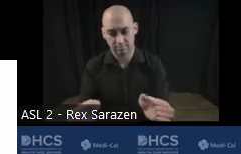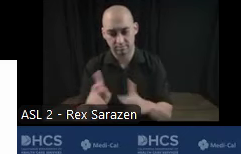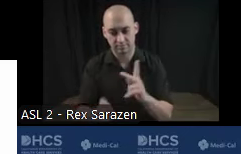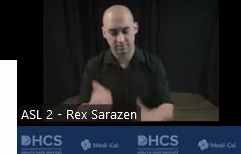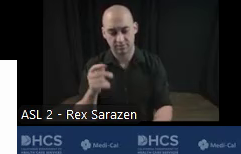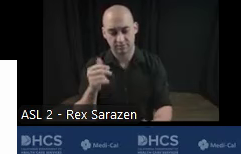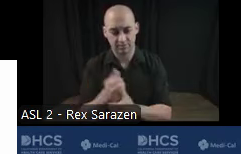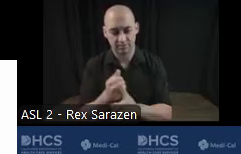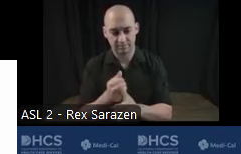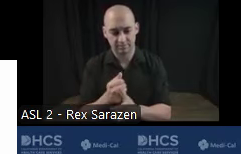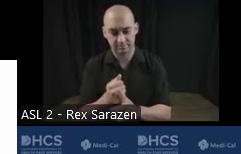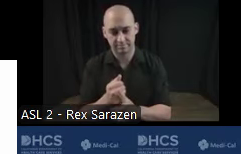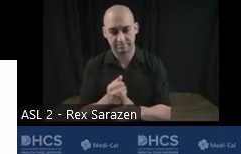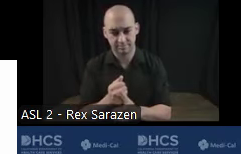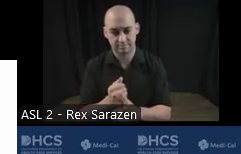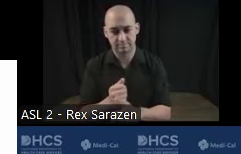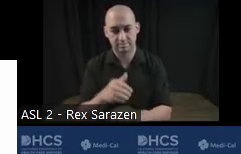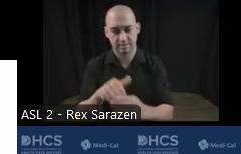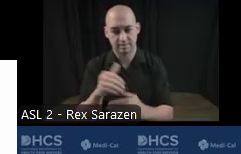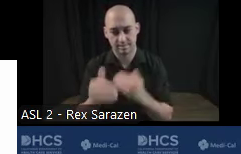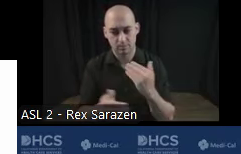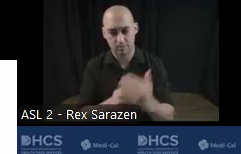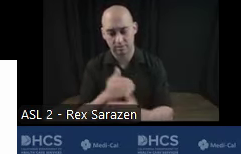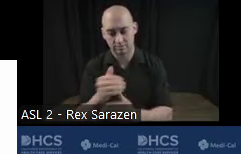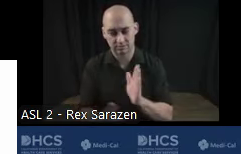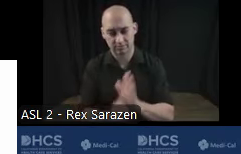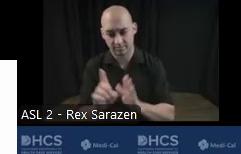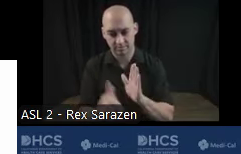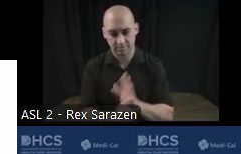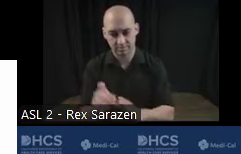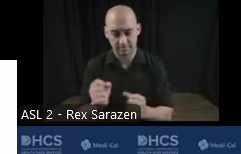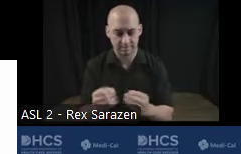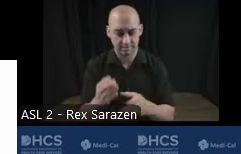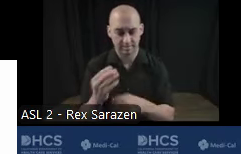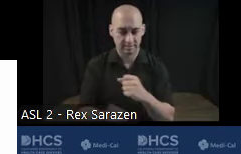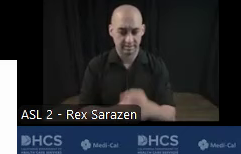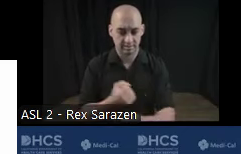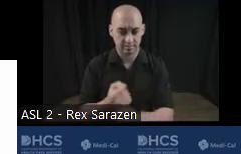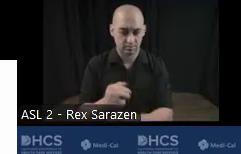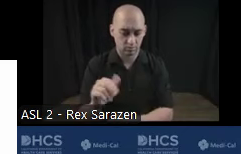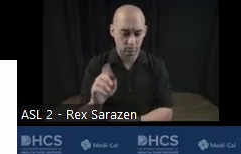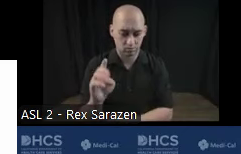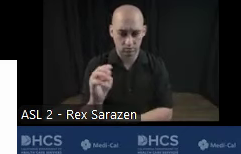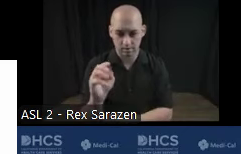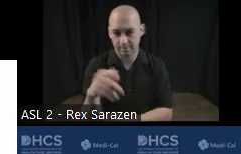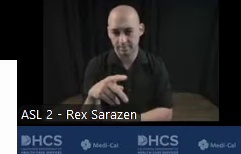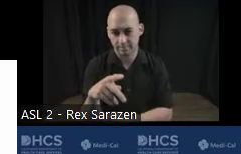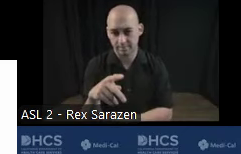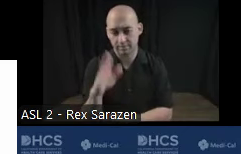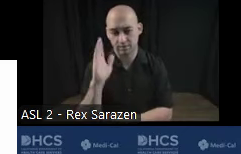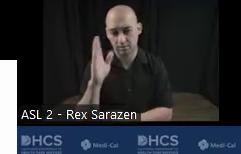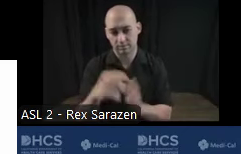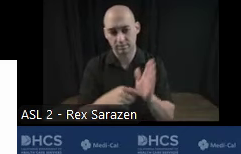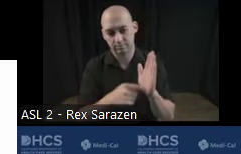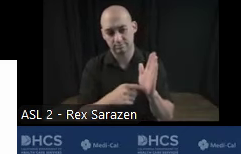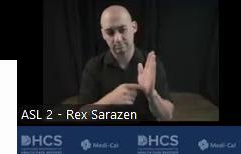advocates, we are in the process of developing a multi-year roadmap. Our multi-year roadmap will outline a strategy for